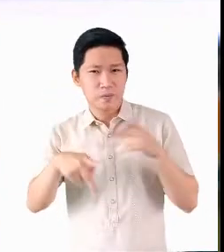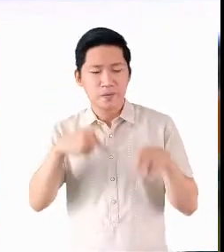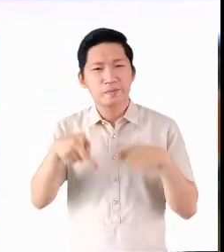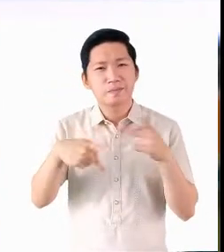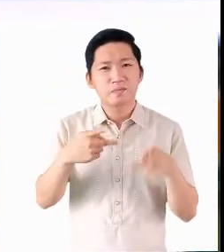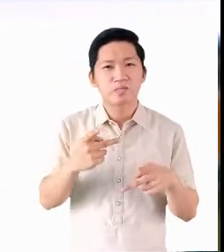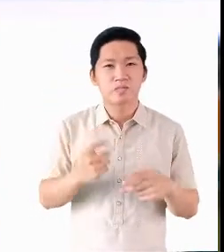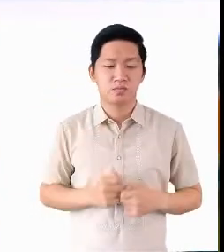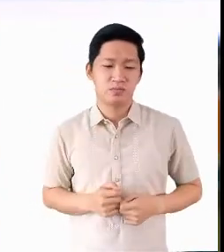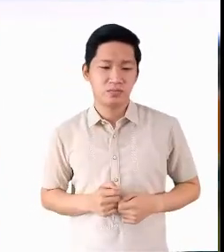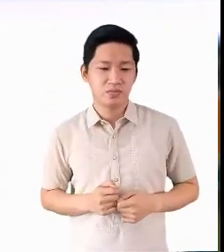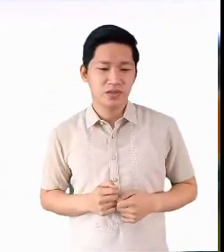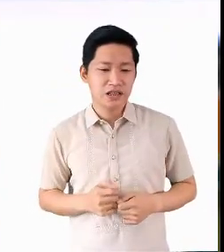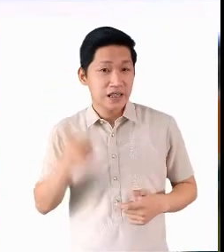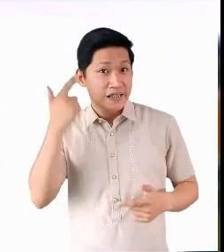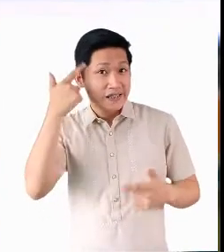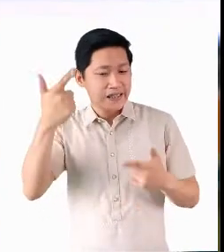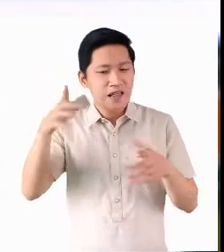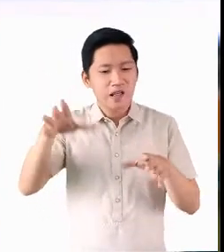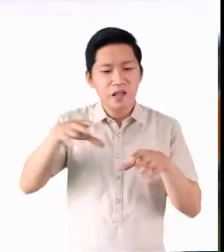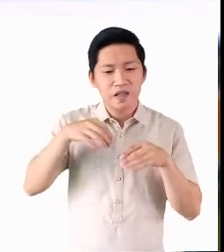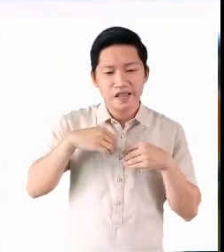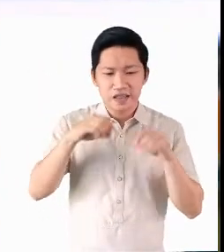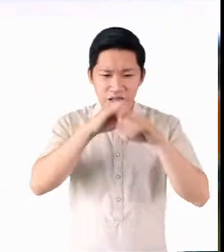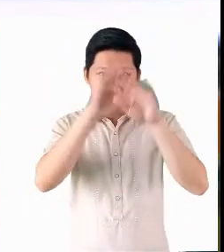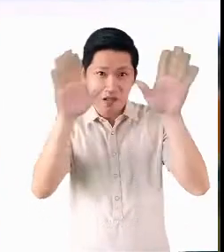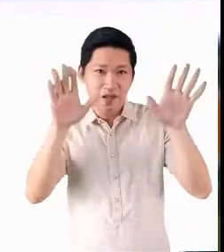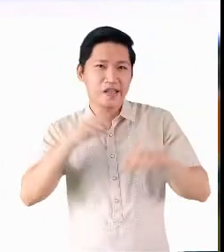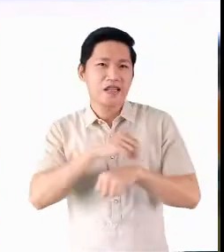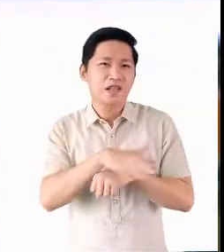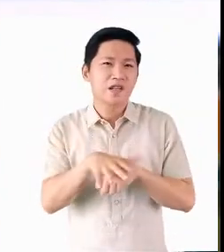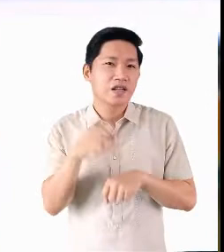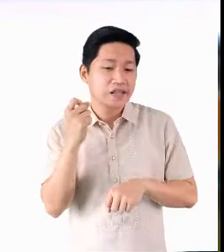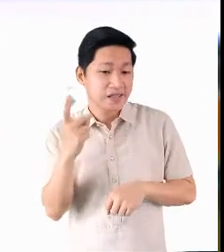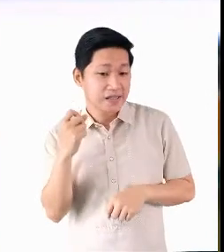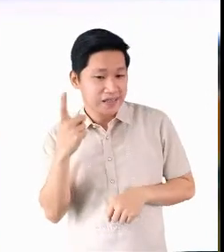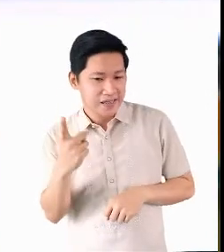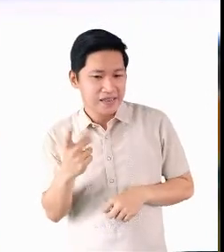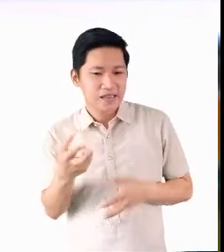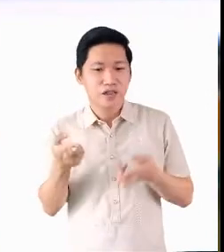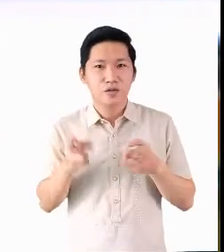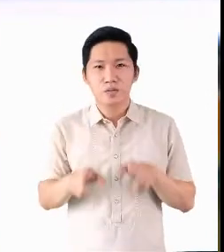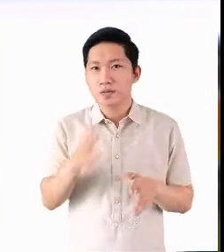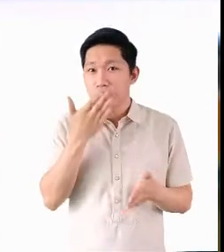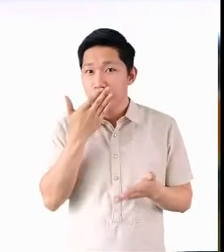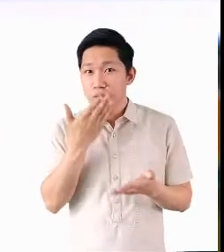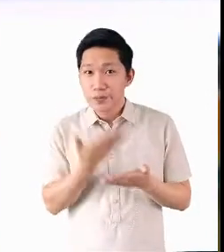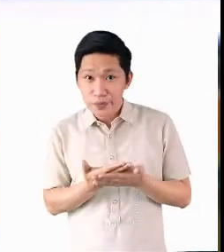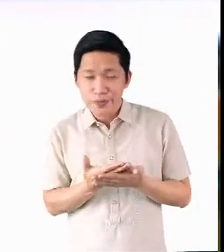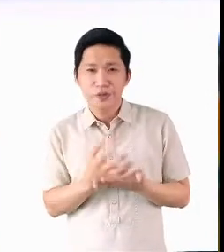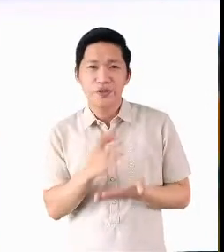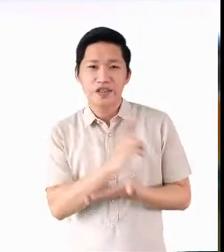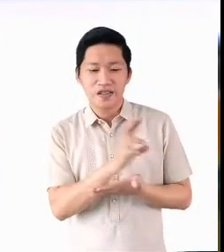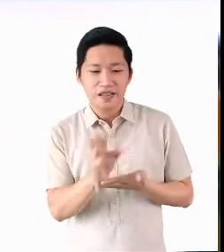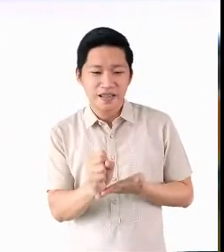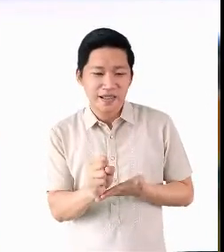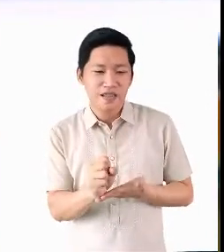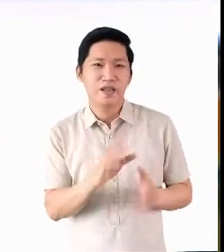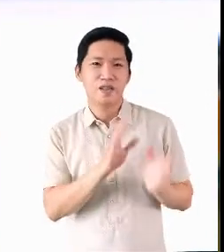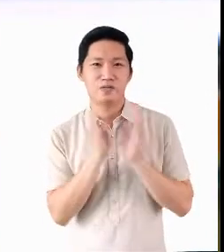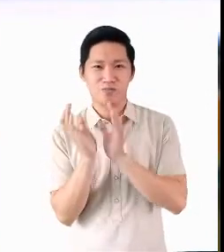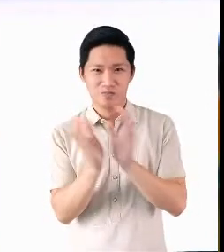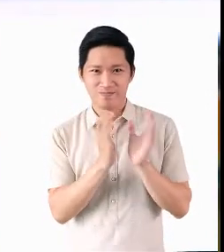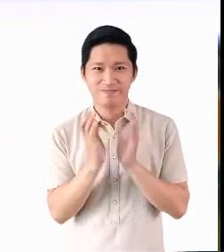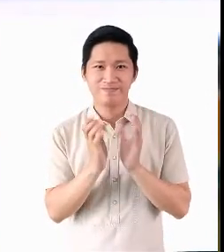other people. Its goal is to achieve a clear and effective understanding, resulting in good relationships in